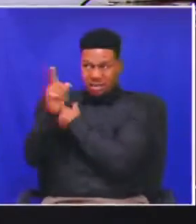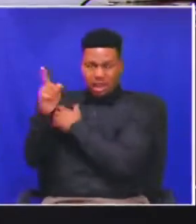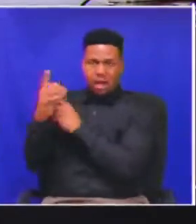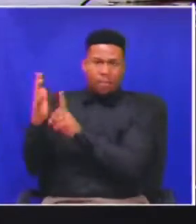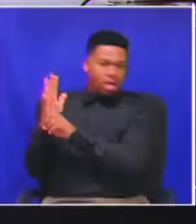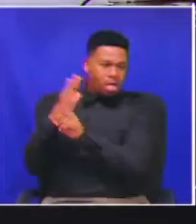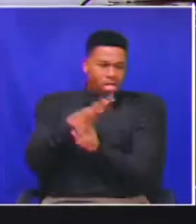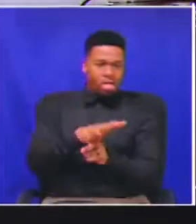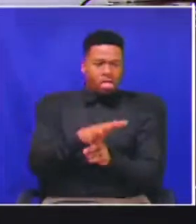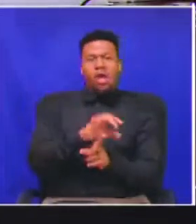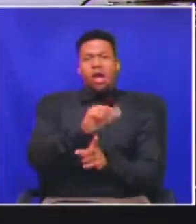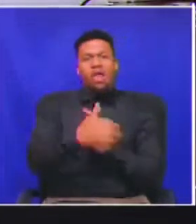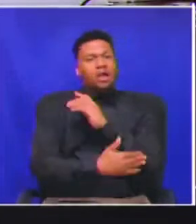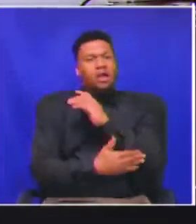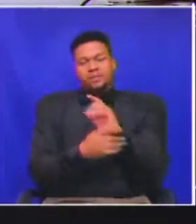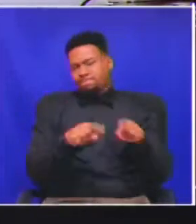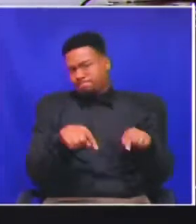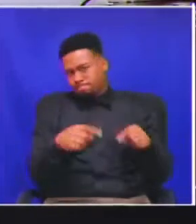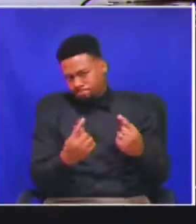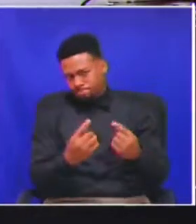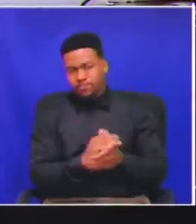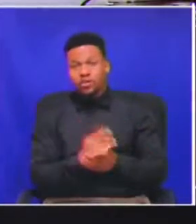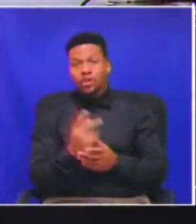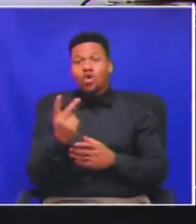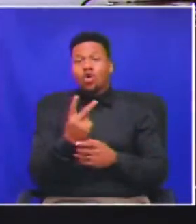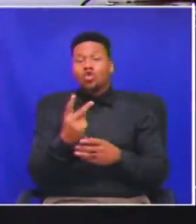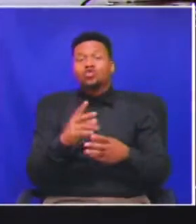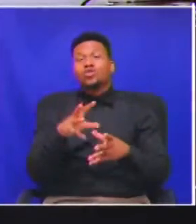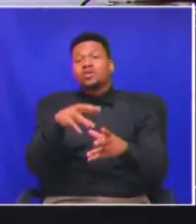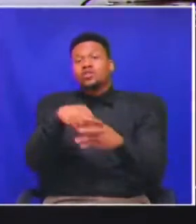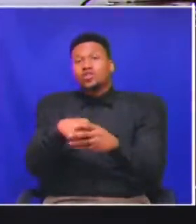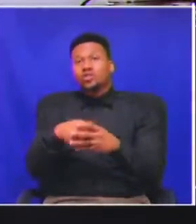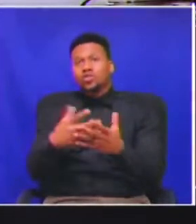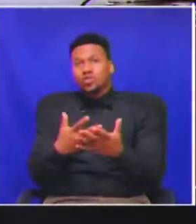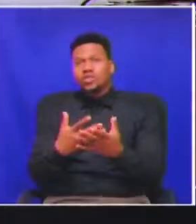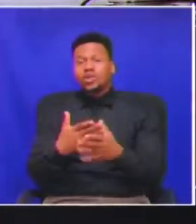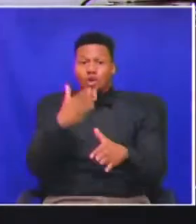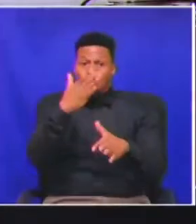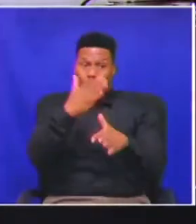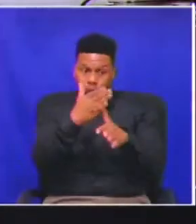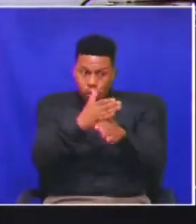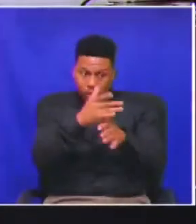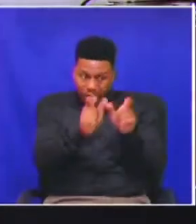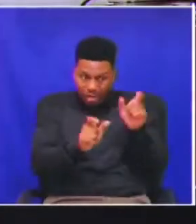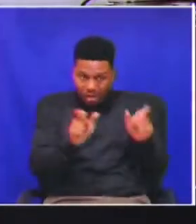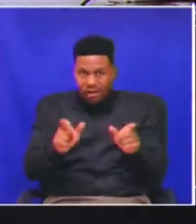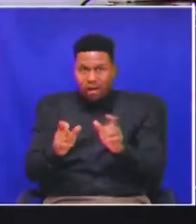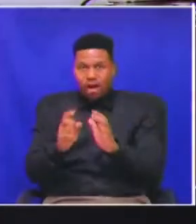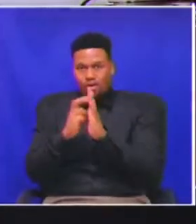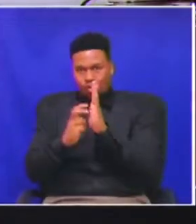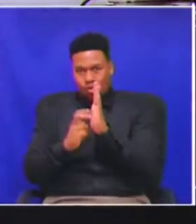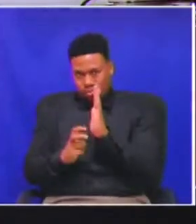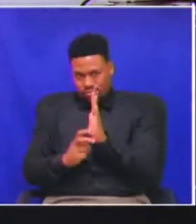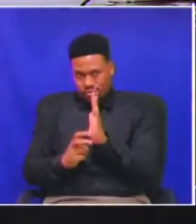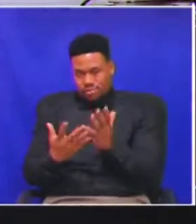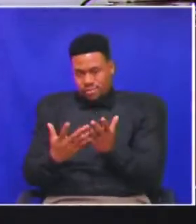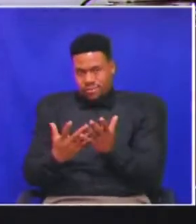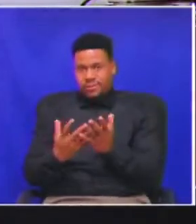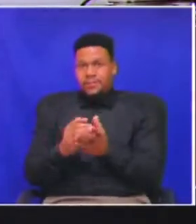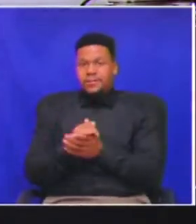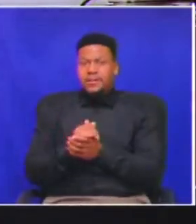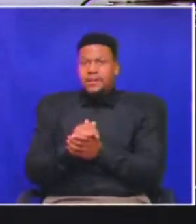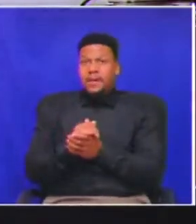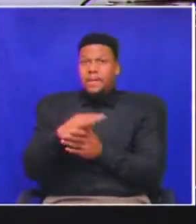include pro-worker regulation, reducing corporate concentration. They